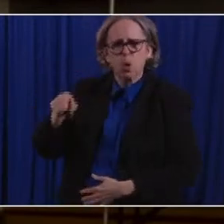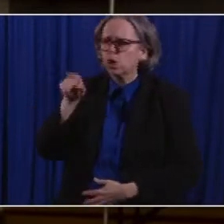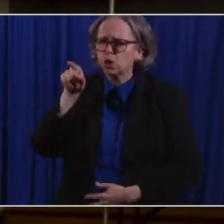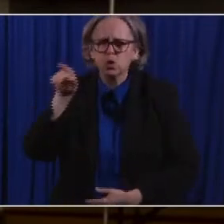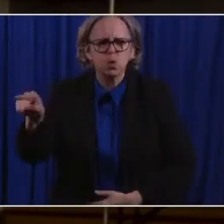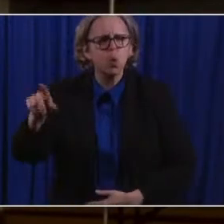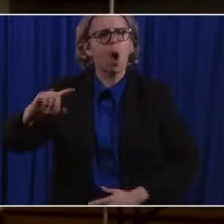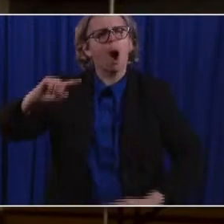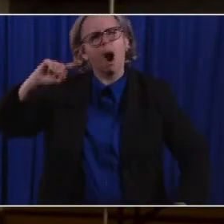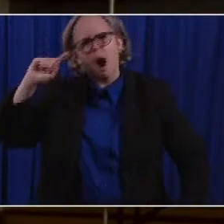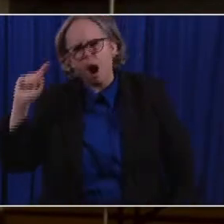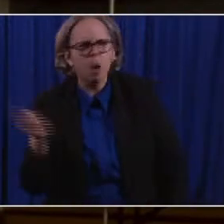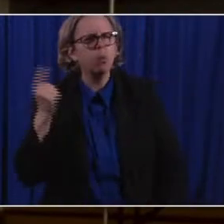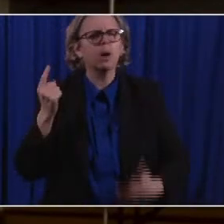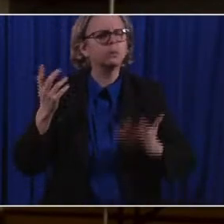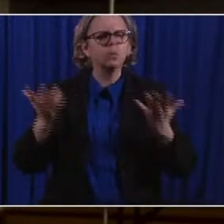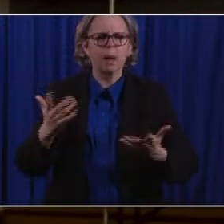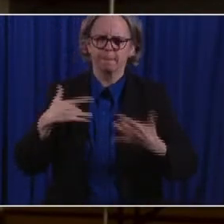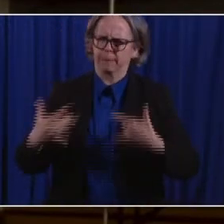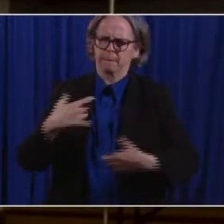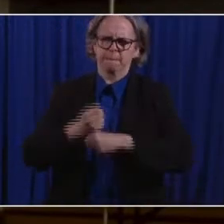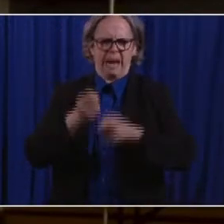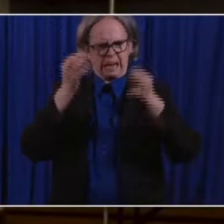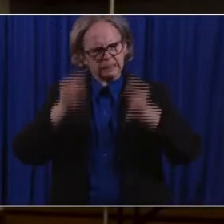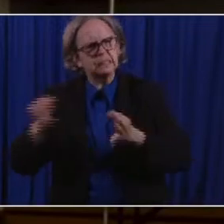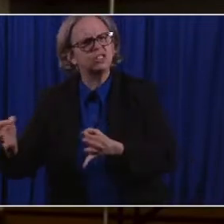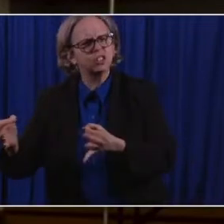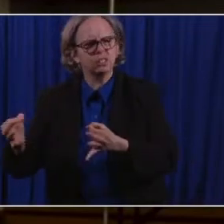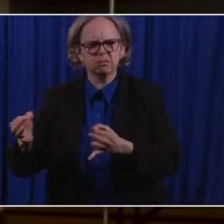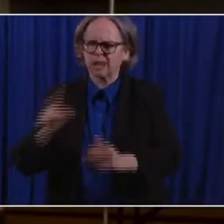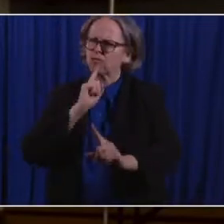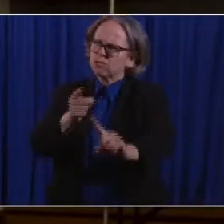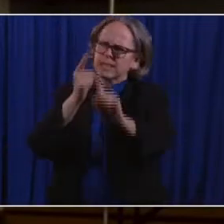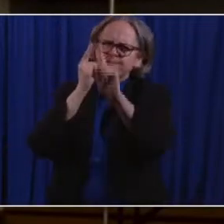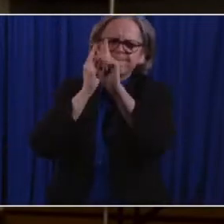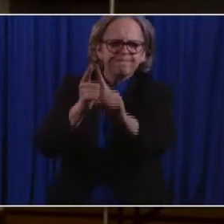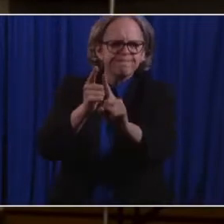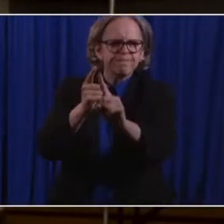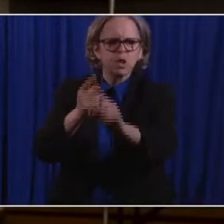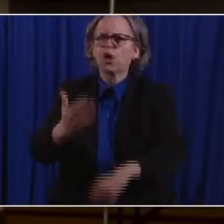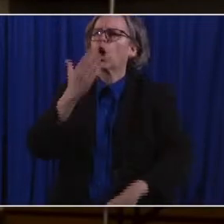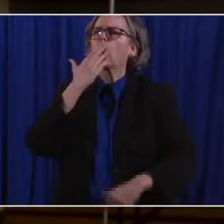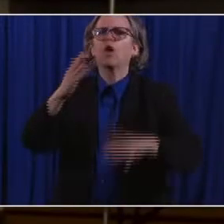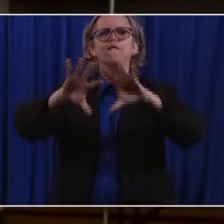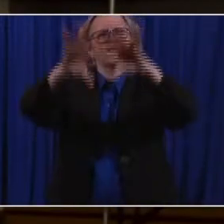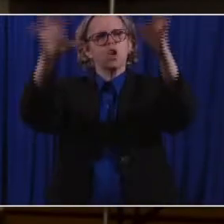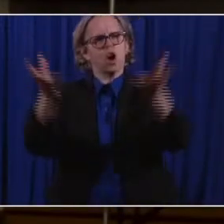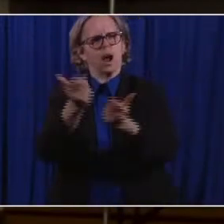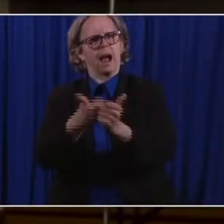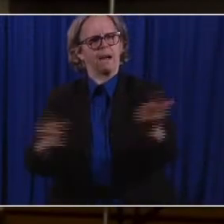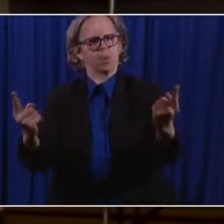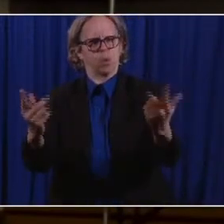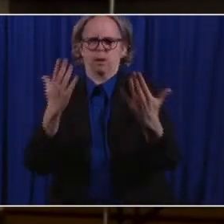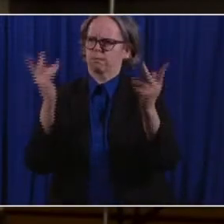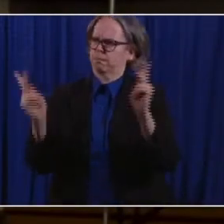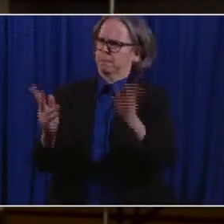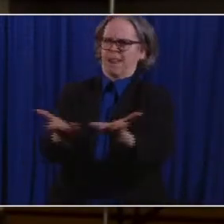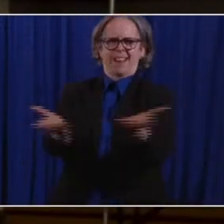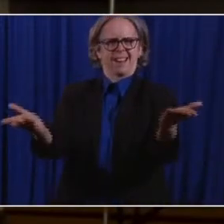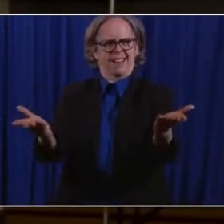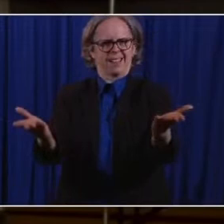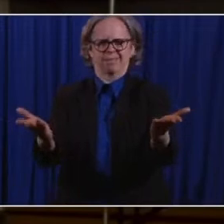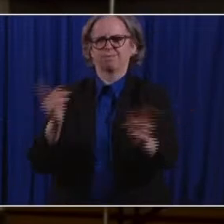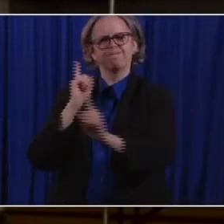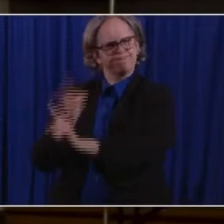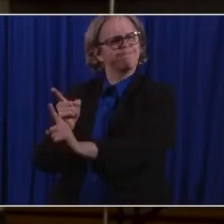interests of the greater good. I know we feel that way at Public Health Dayton and Montgomery County, so thank you again. First of all,